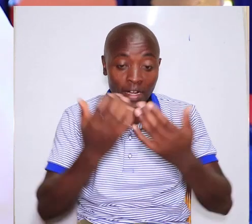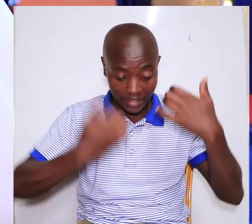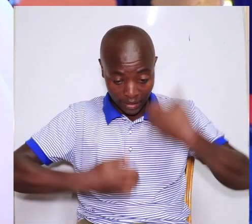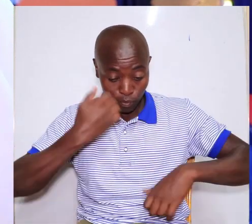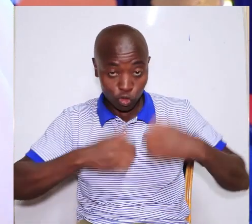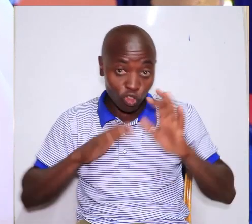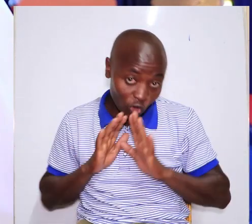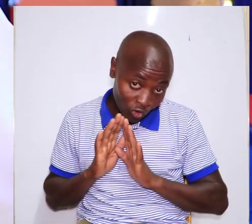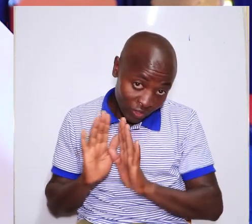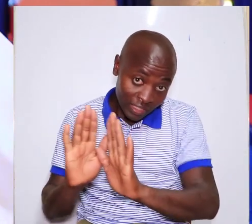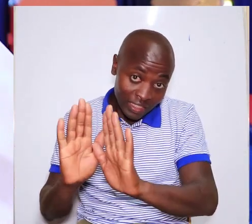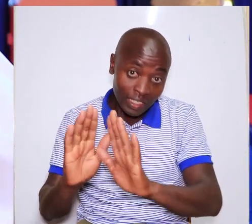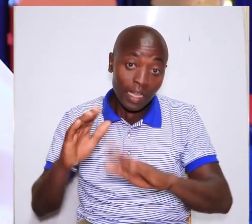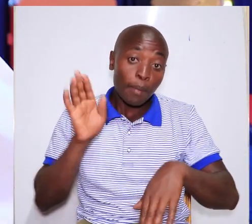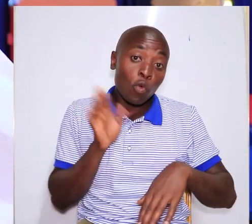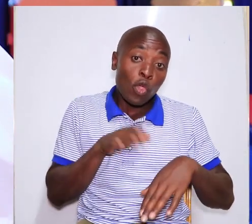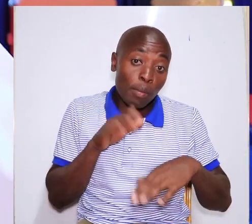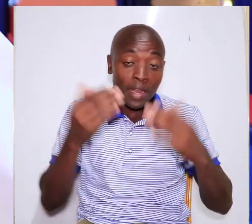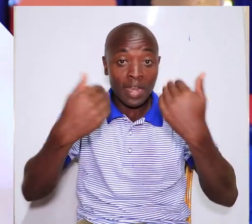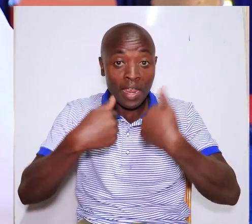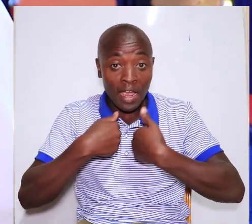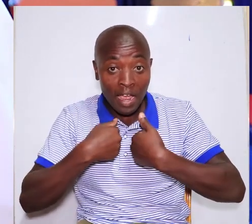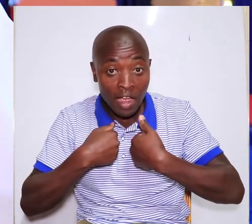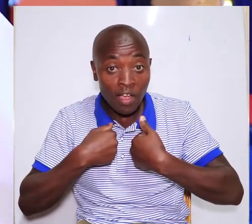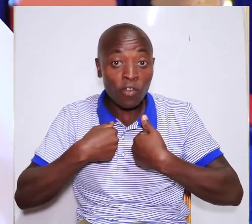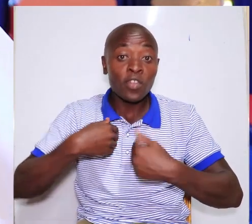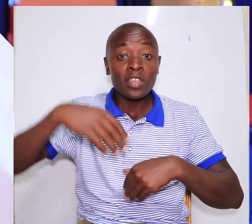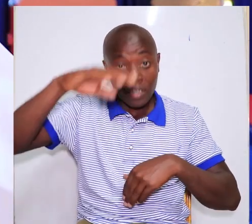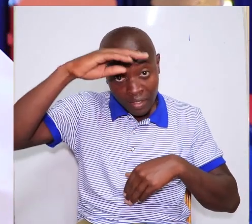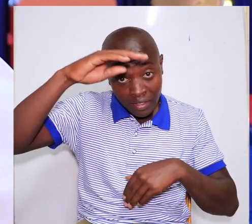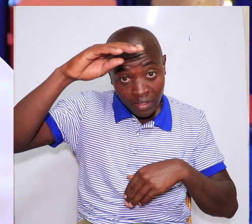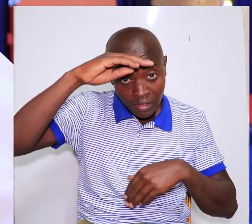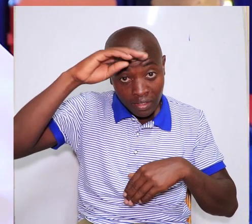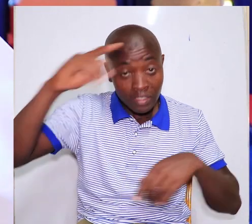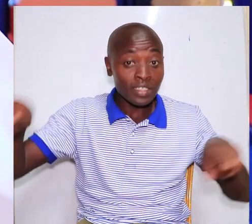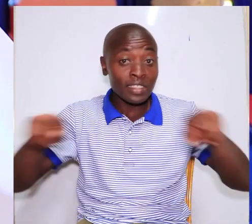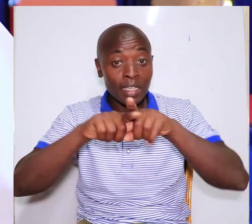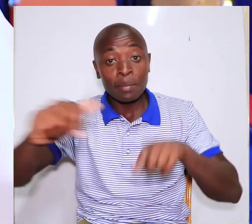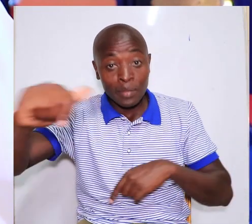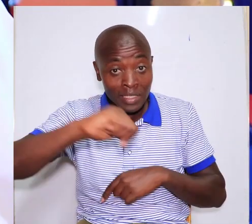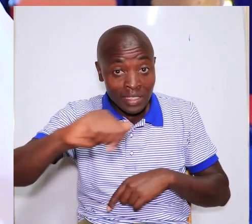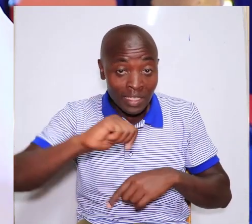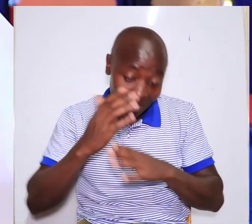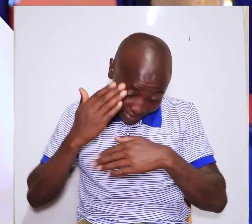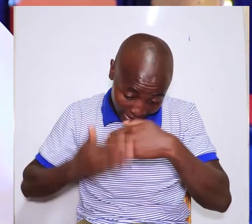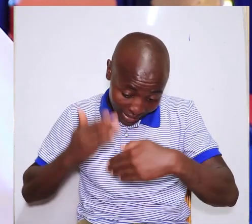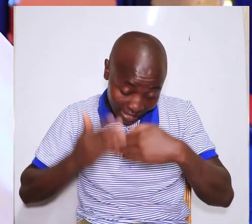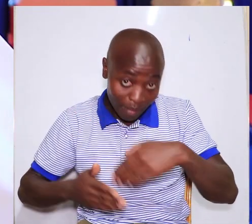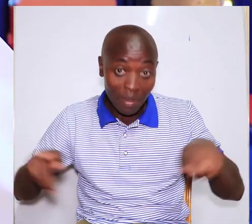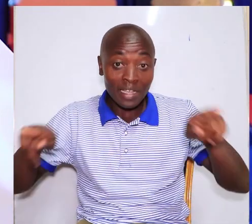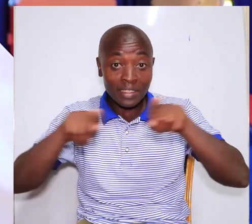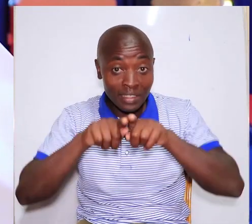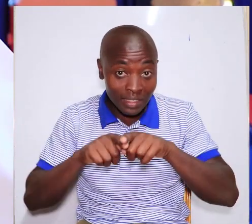emotionally detached women holding onto the bottle and casual sex, a neighbor